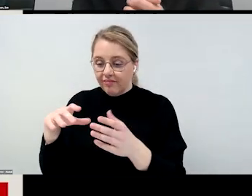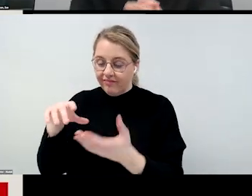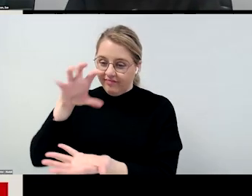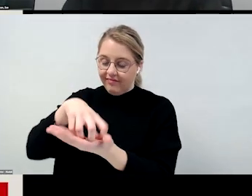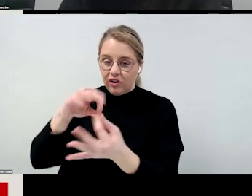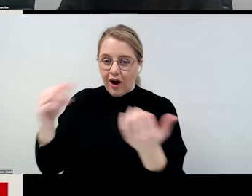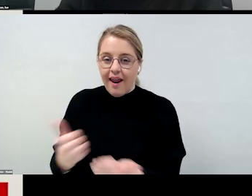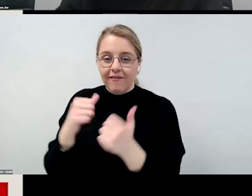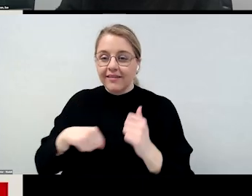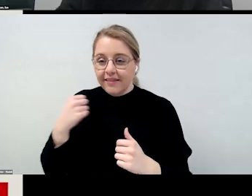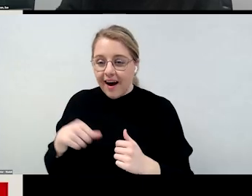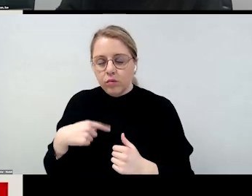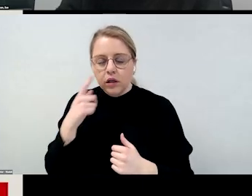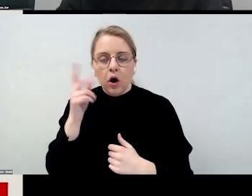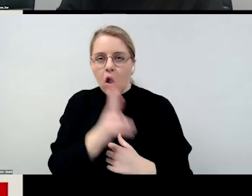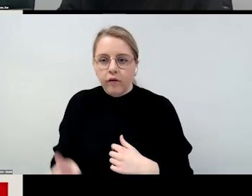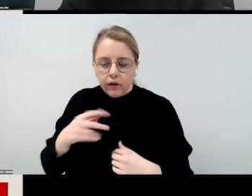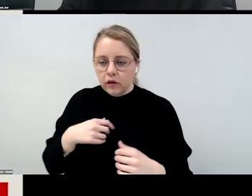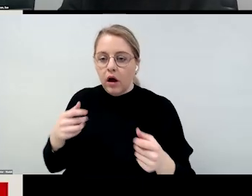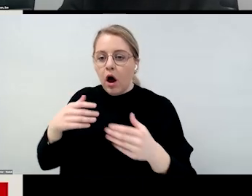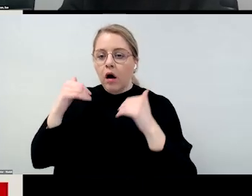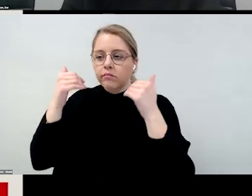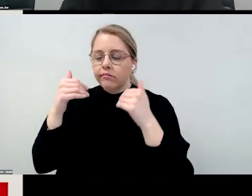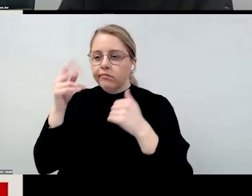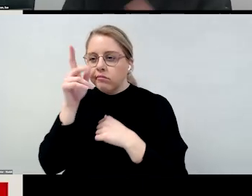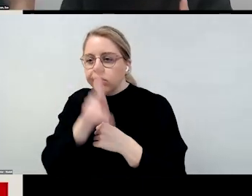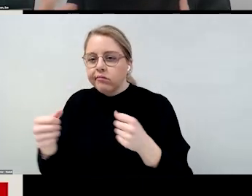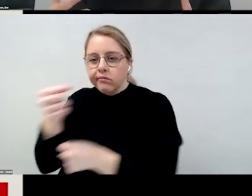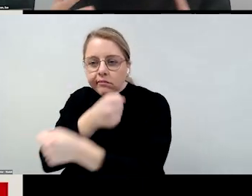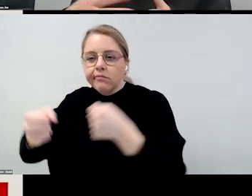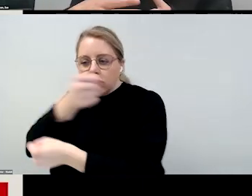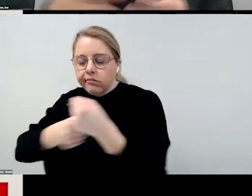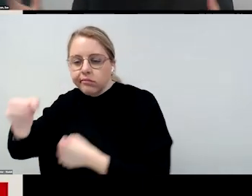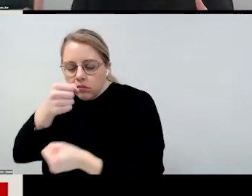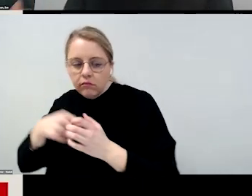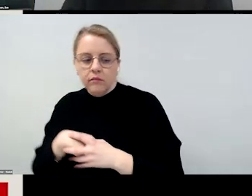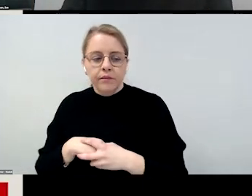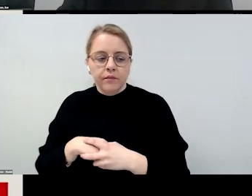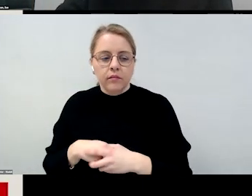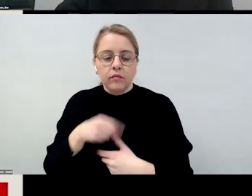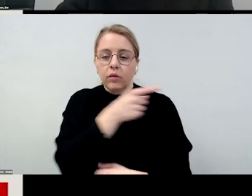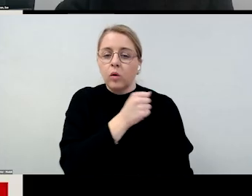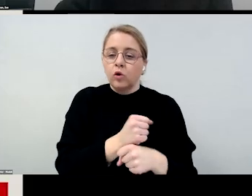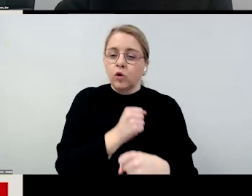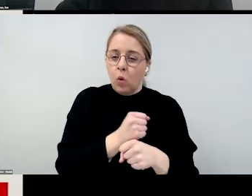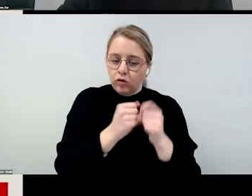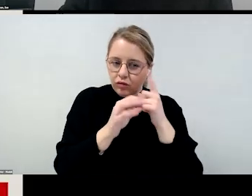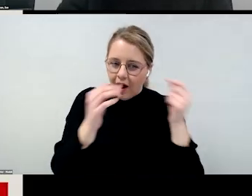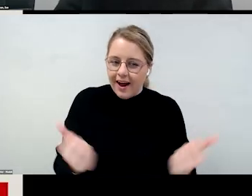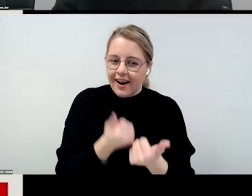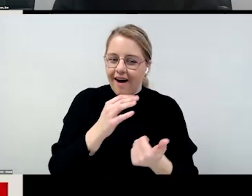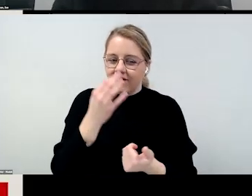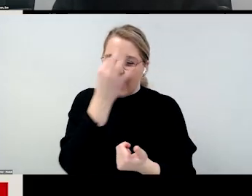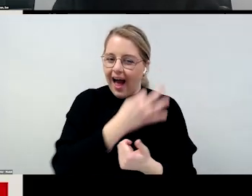staff shortages in the disability sector. George's personal support hours are already stretched, and this